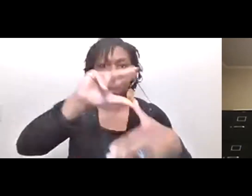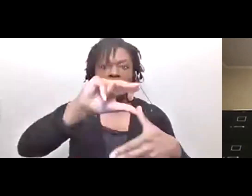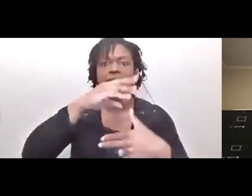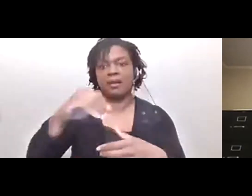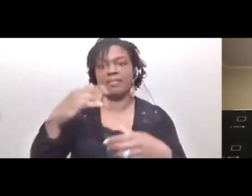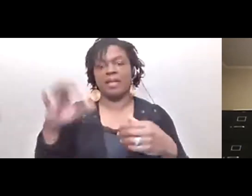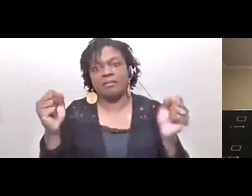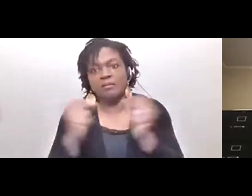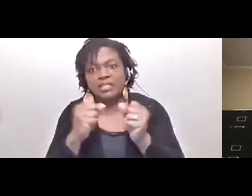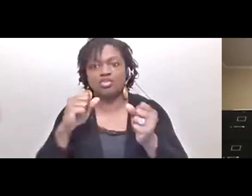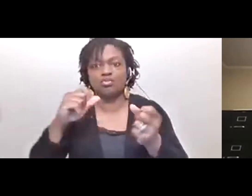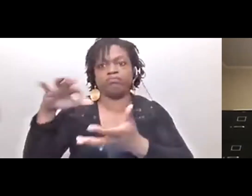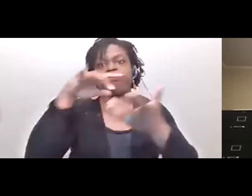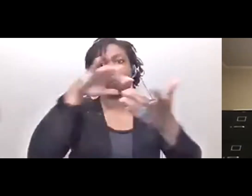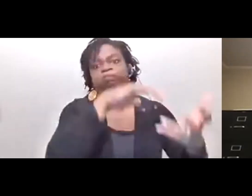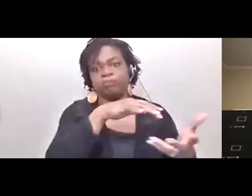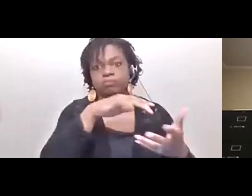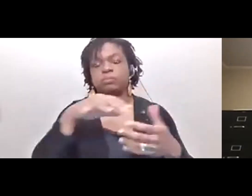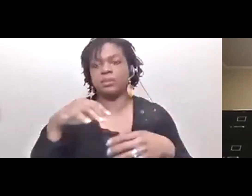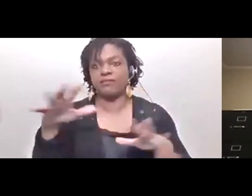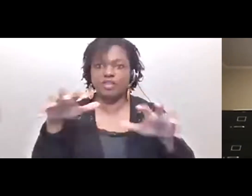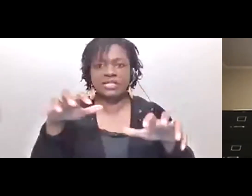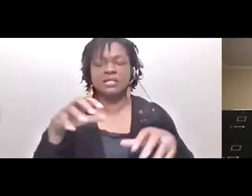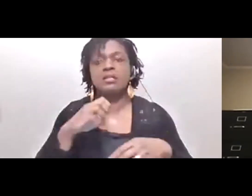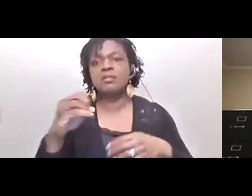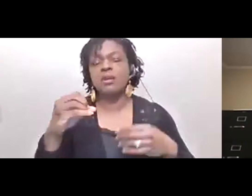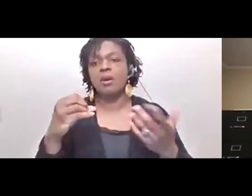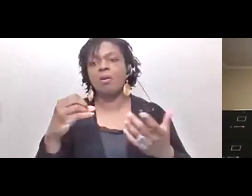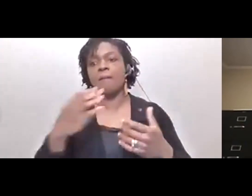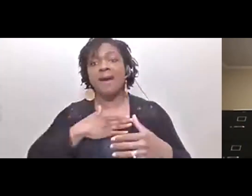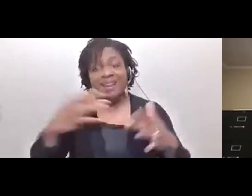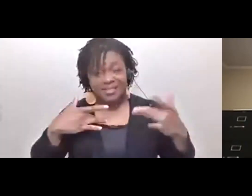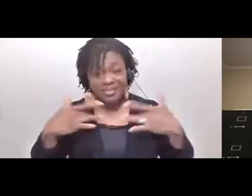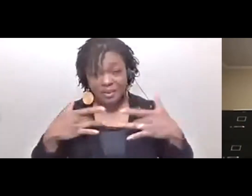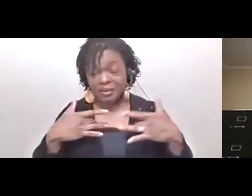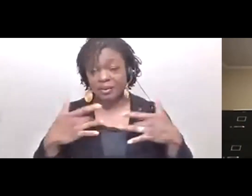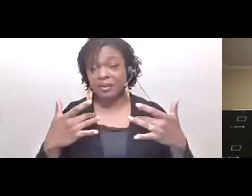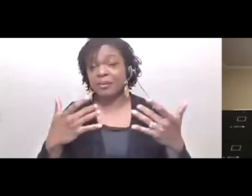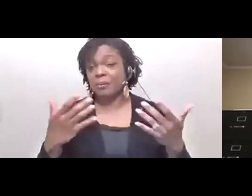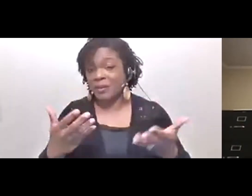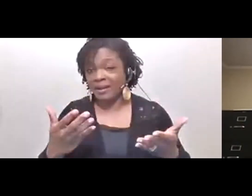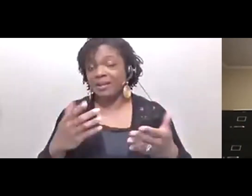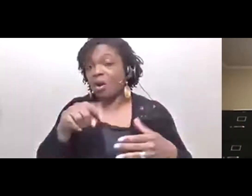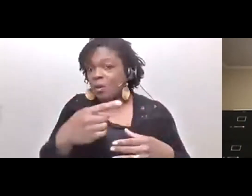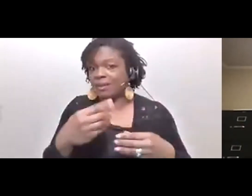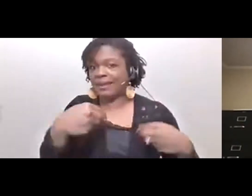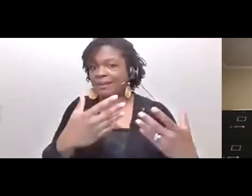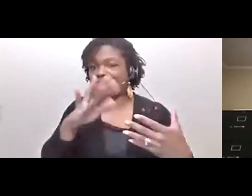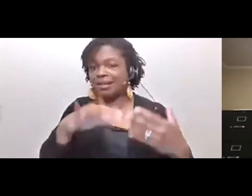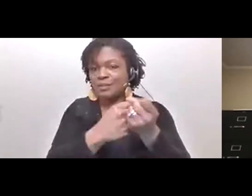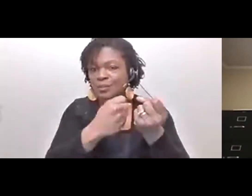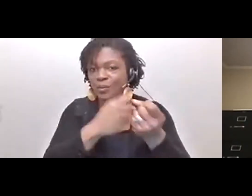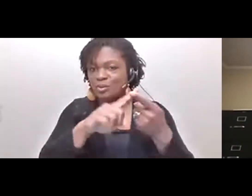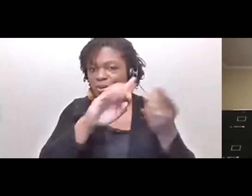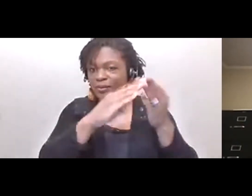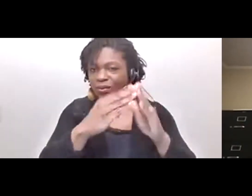only concern with it is giving the increase to only home and community-based waiver DSWs.